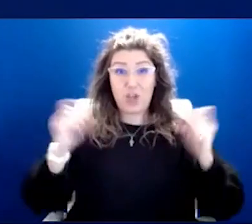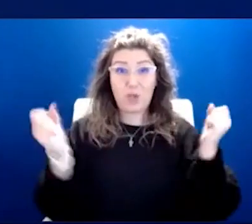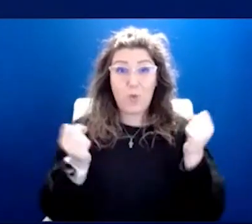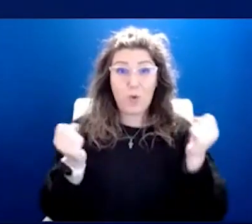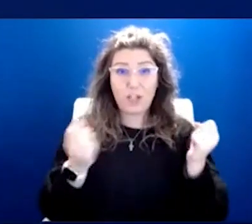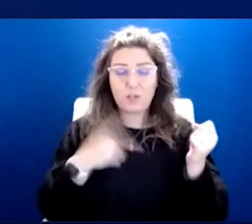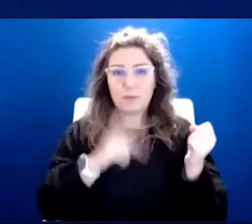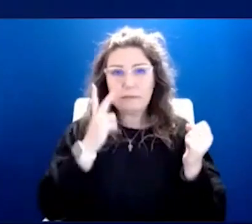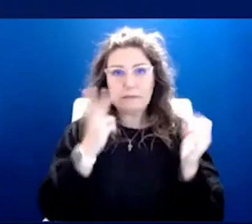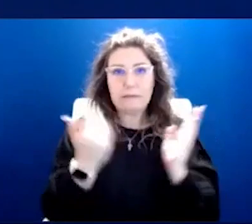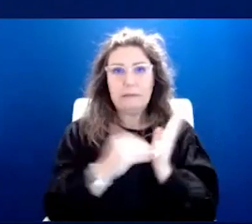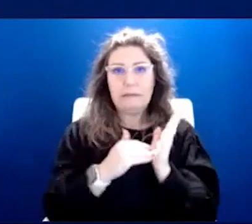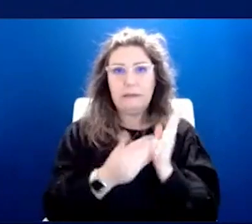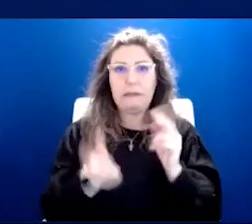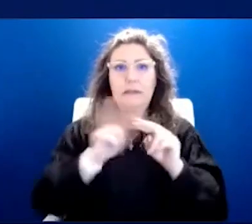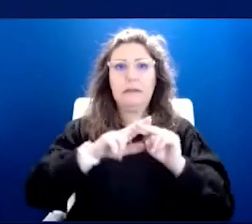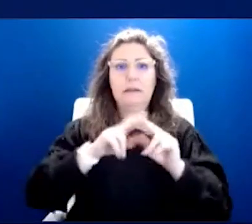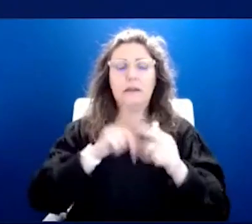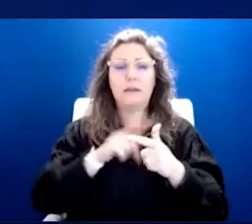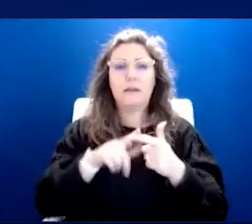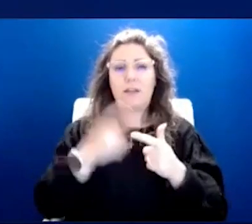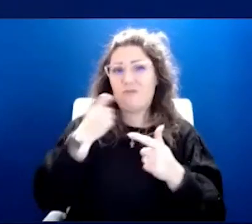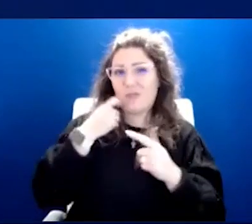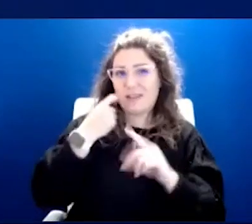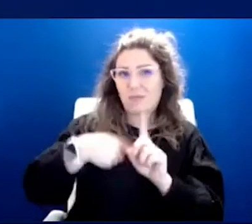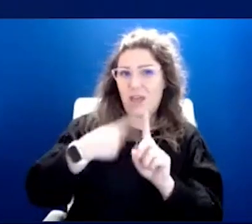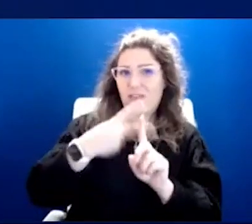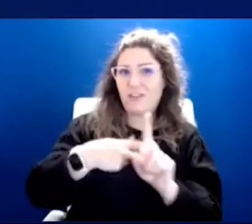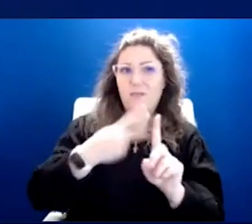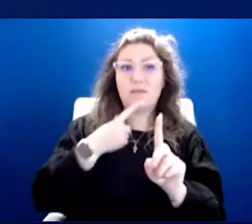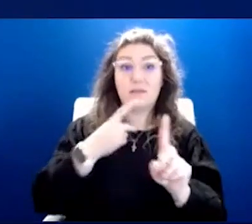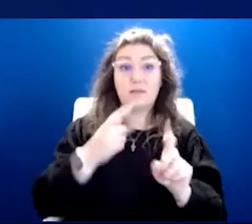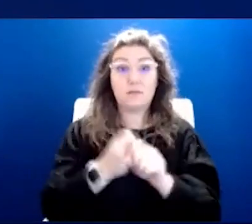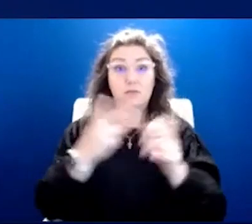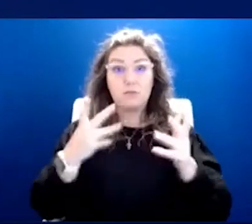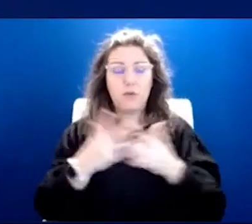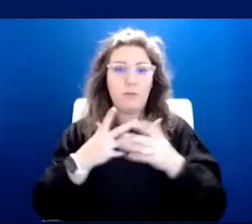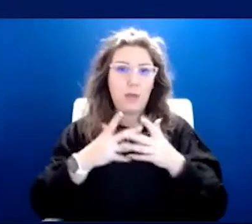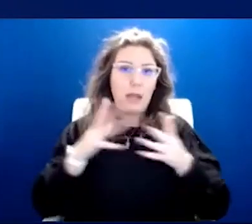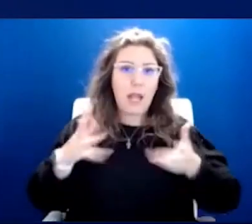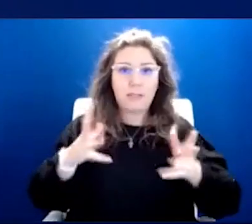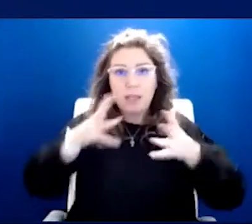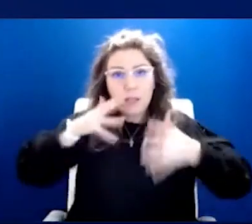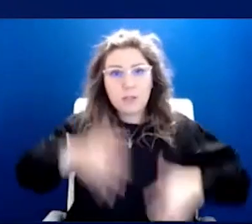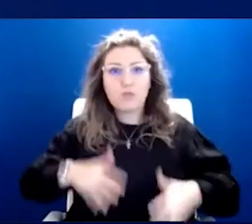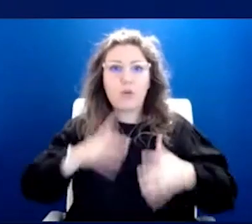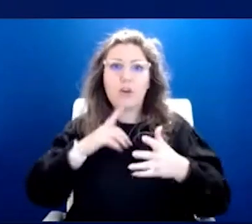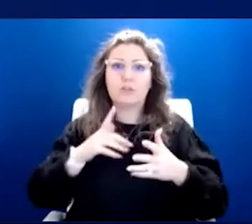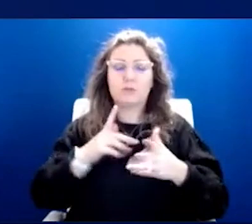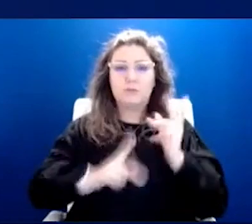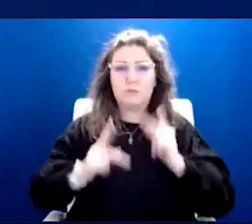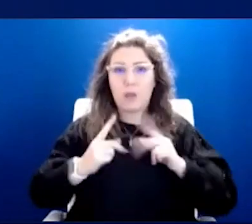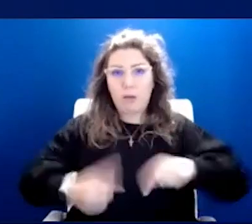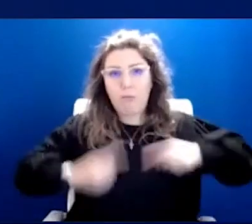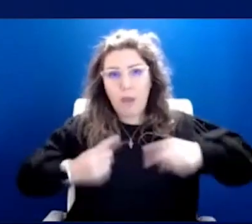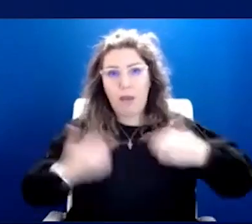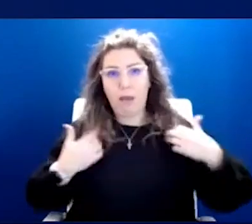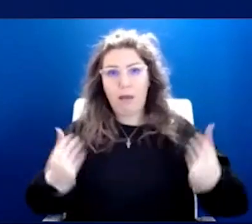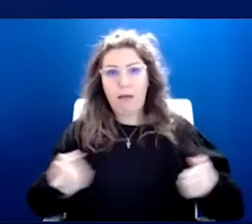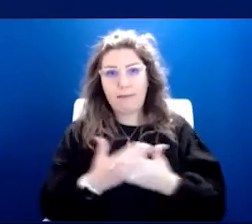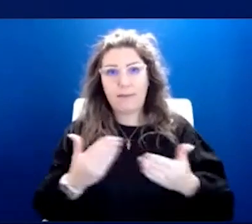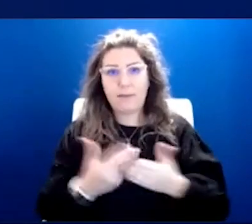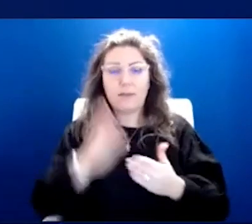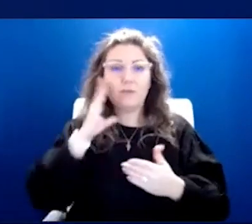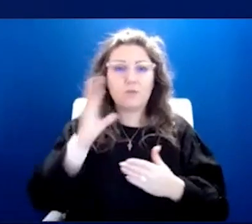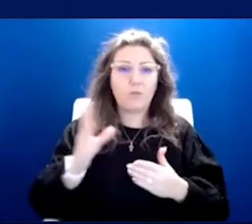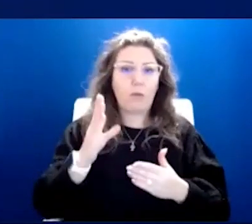in the last month or two. So many anxiety issues, depression issues. People have trouble doing the healthy things that are going to, you know,